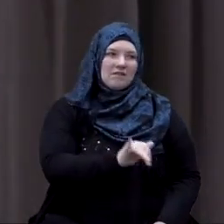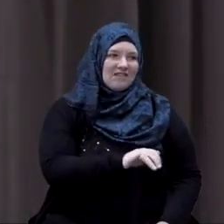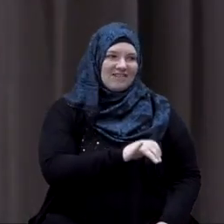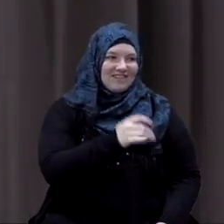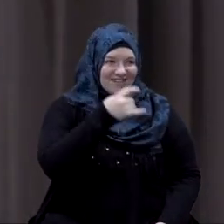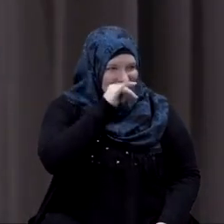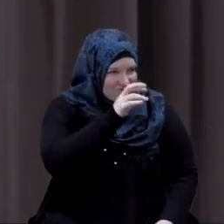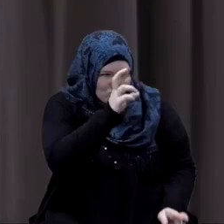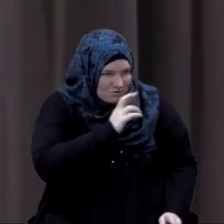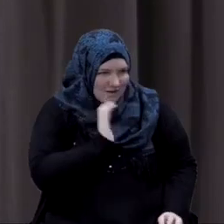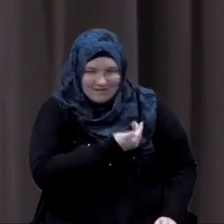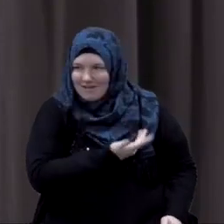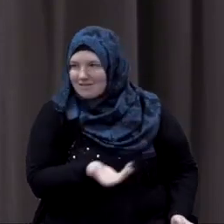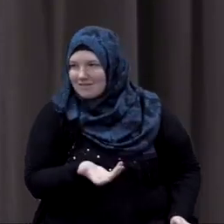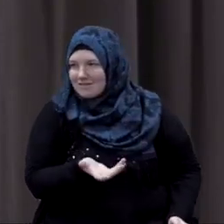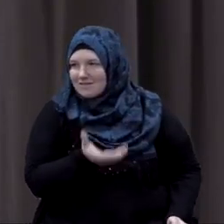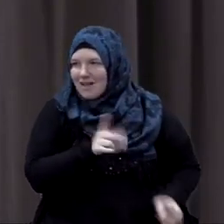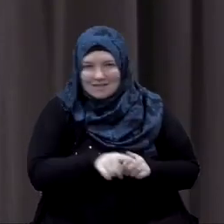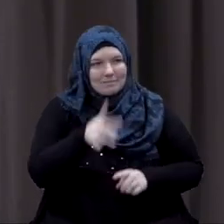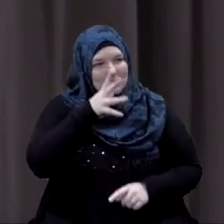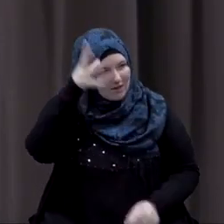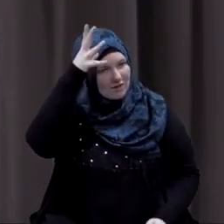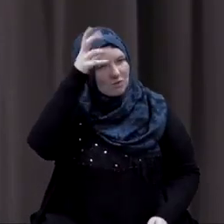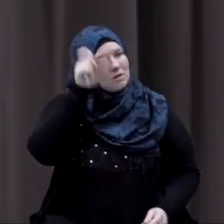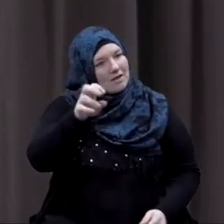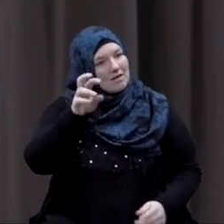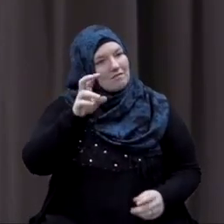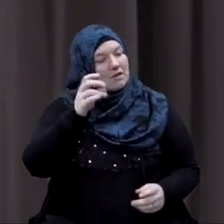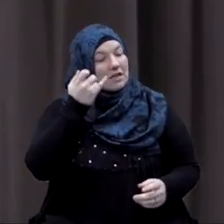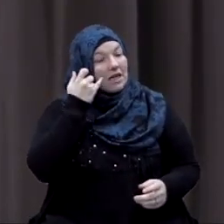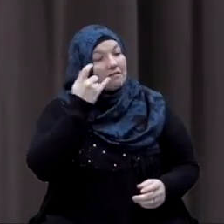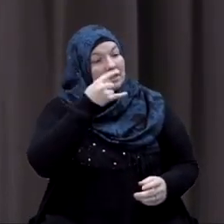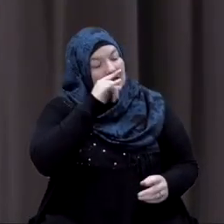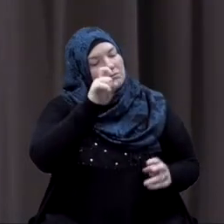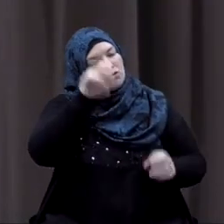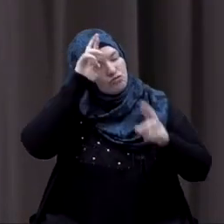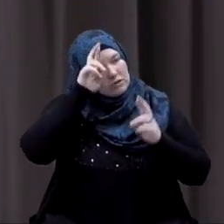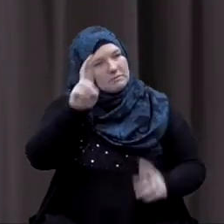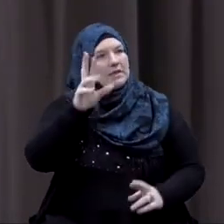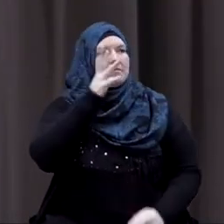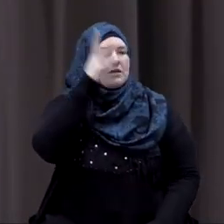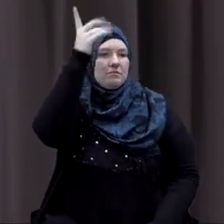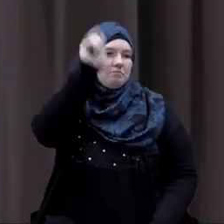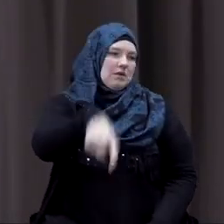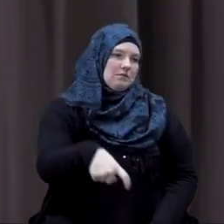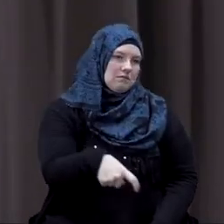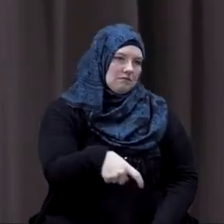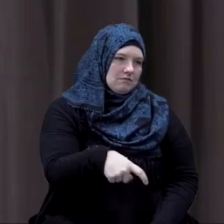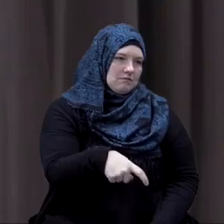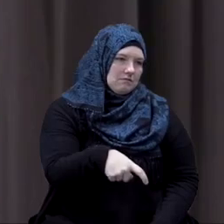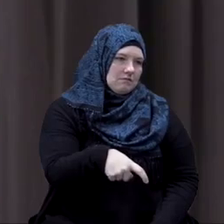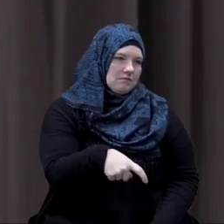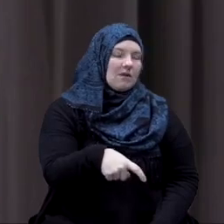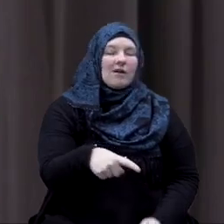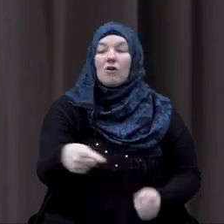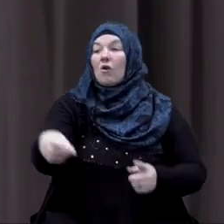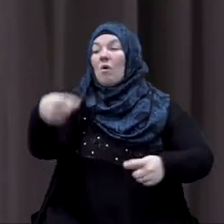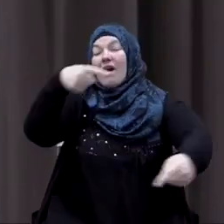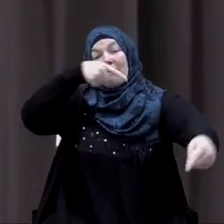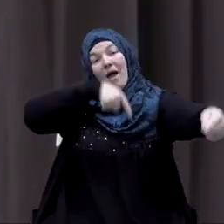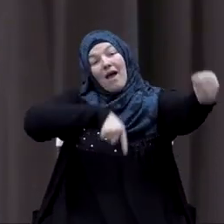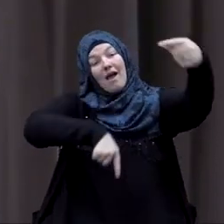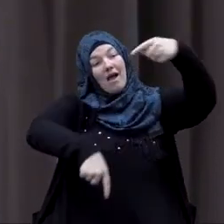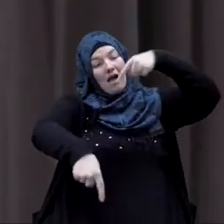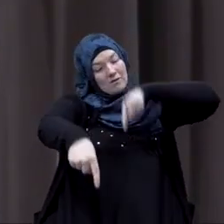change. And it will not change on its own. So going back to the basics, we have to